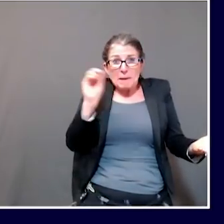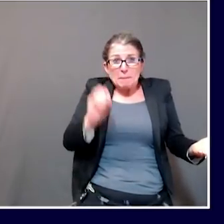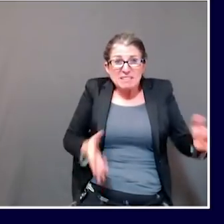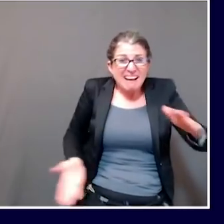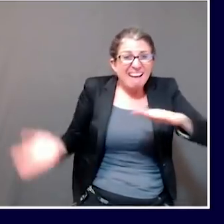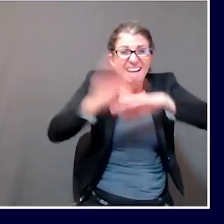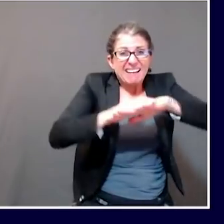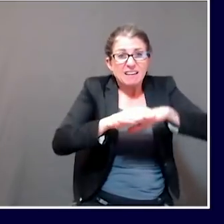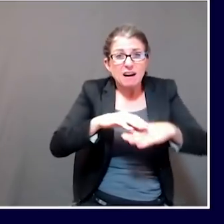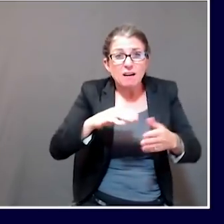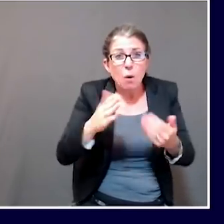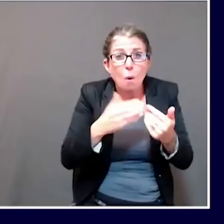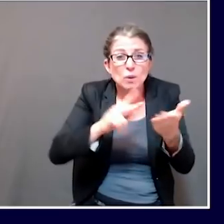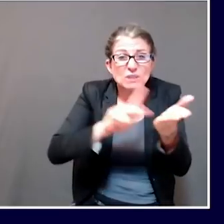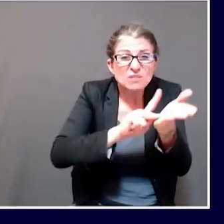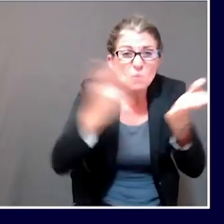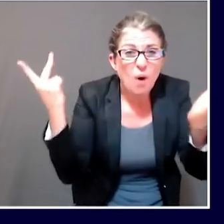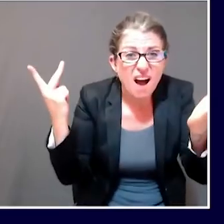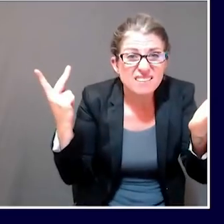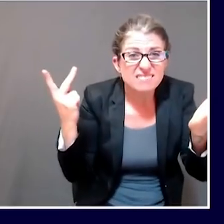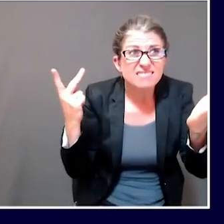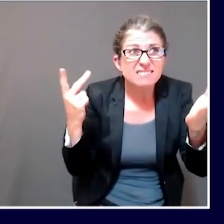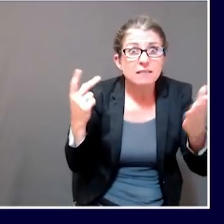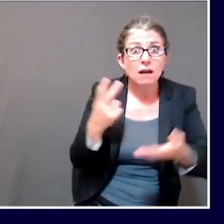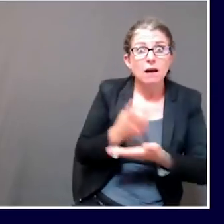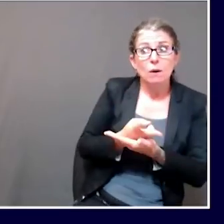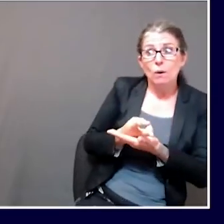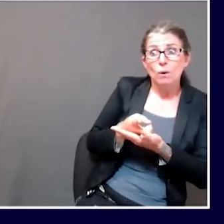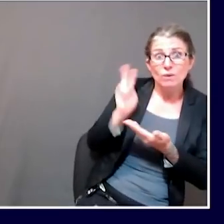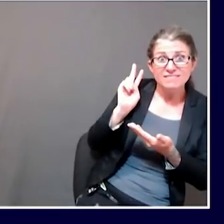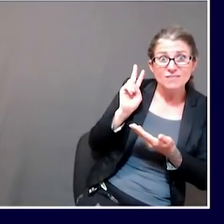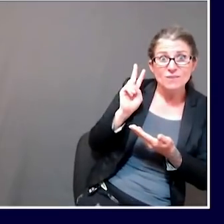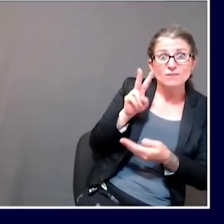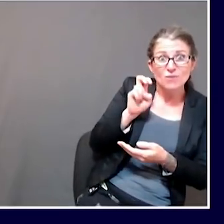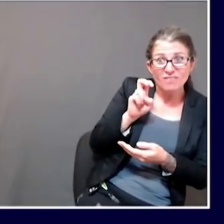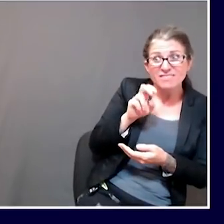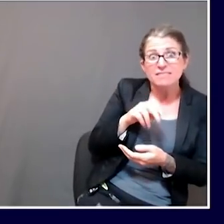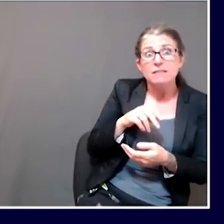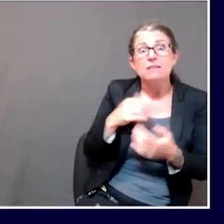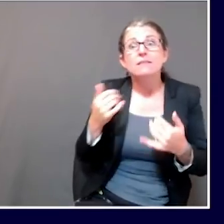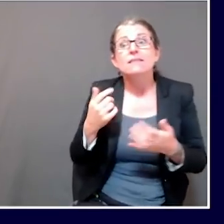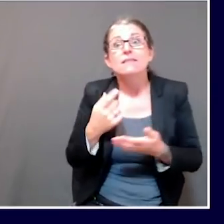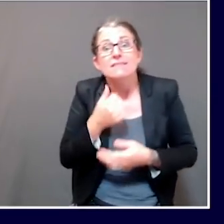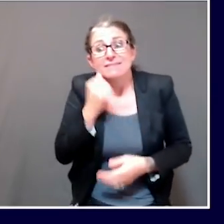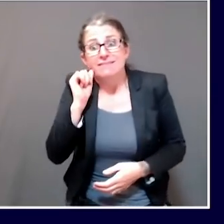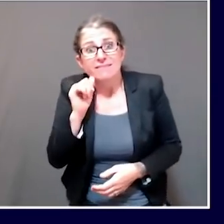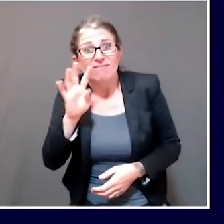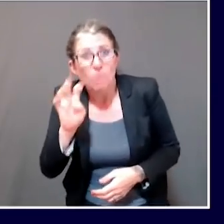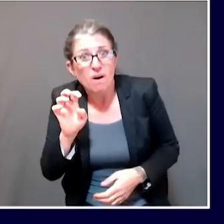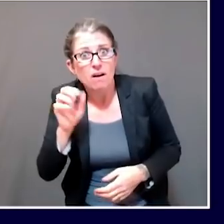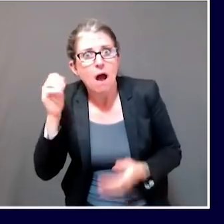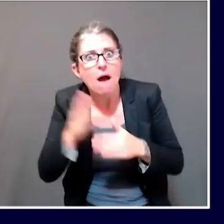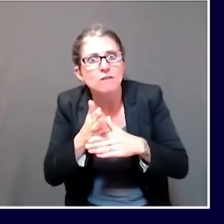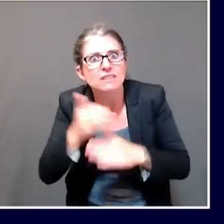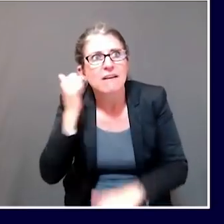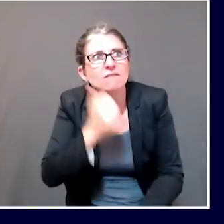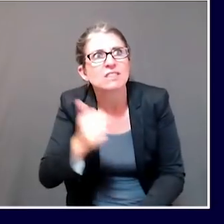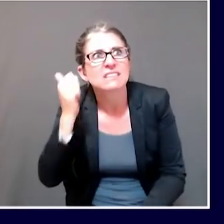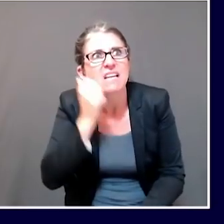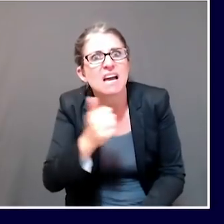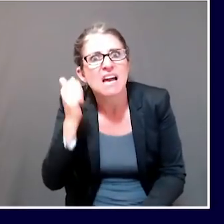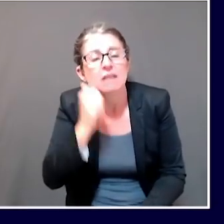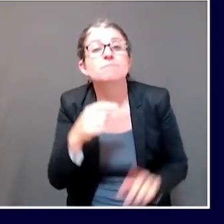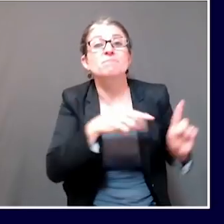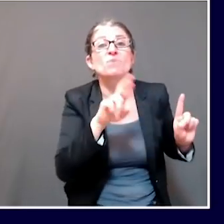of cases each day just in 2 weeks. In Rhode Island, The average number of cases each